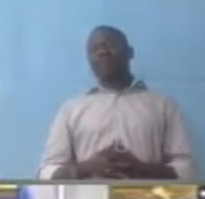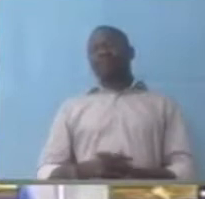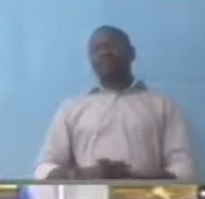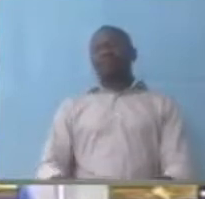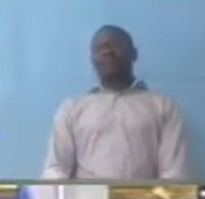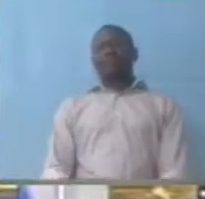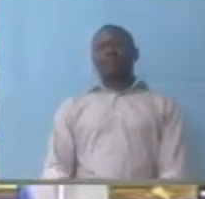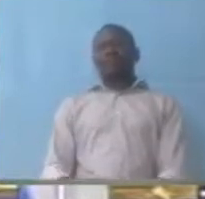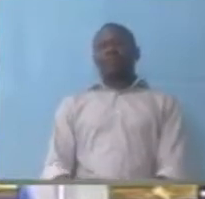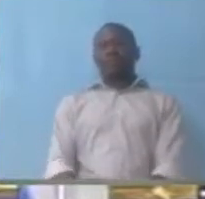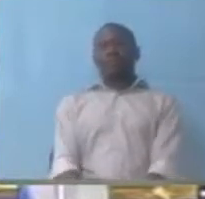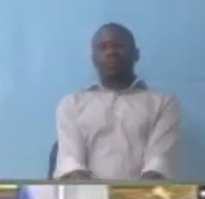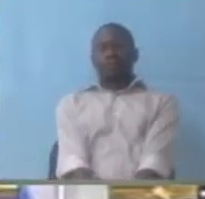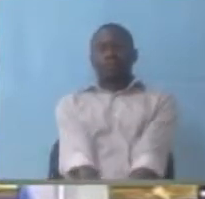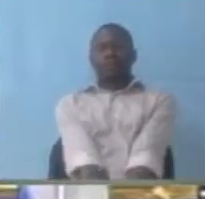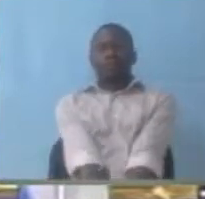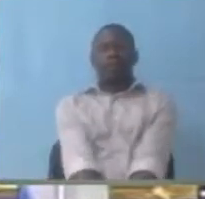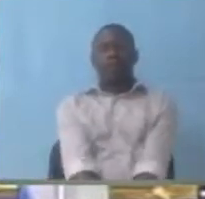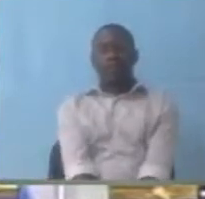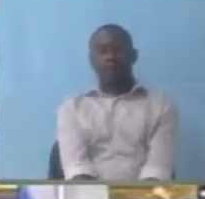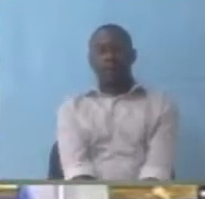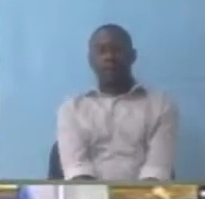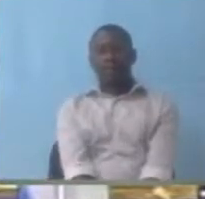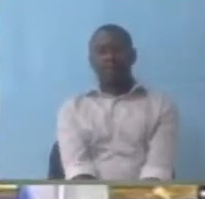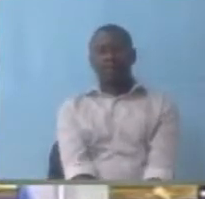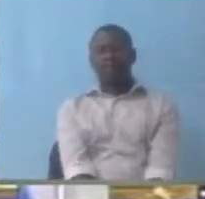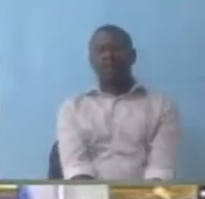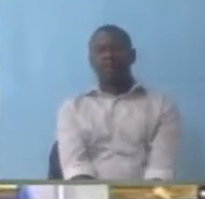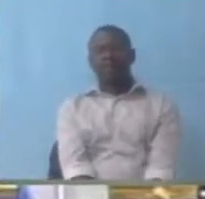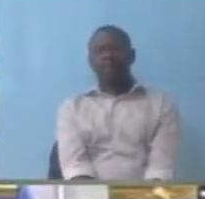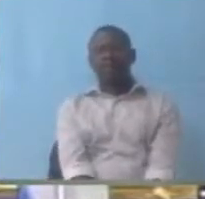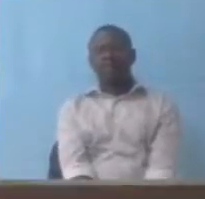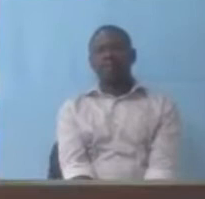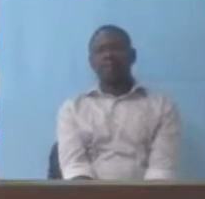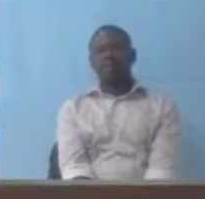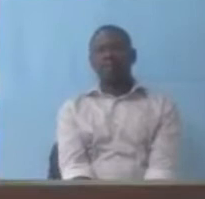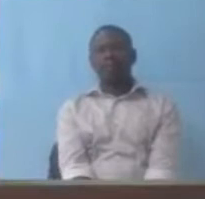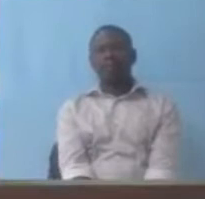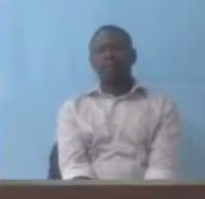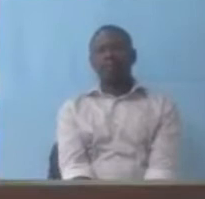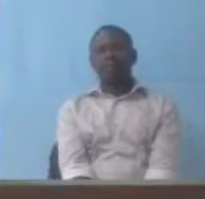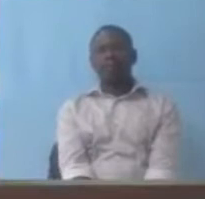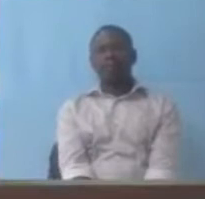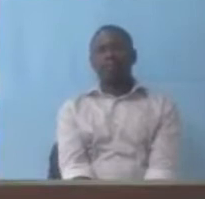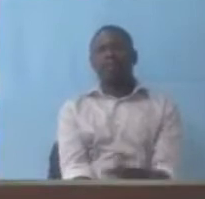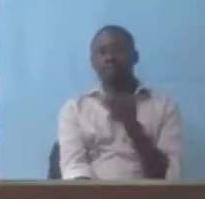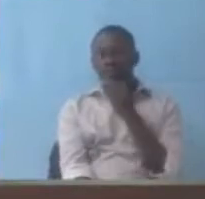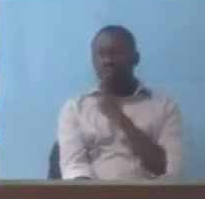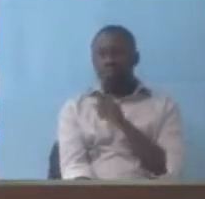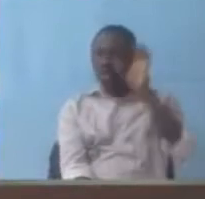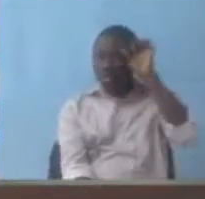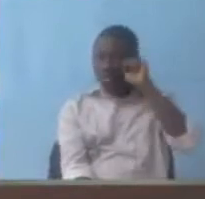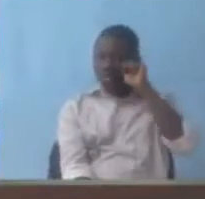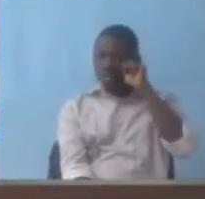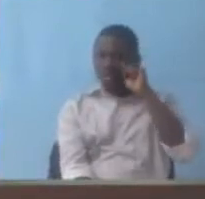But kabu watum na yenye decree londi kafumi ya decree 30. Wale silo di fo wakatanu. Sorry, I don't understand the question. Paved